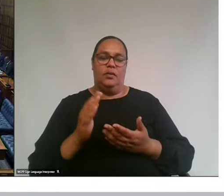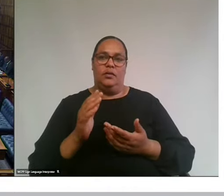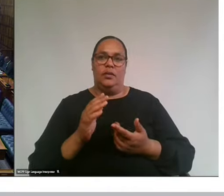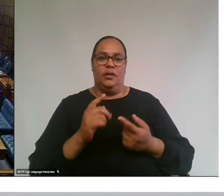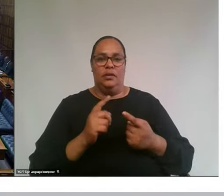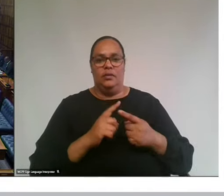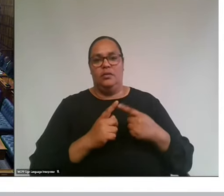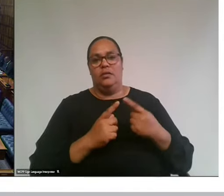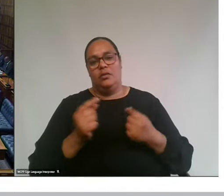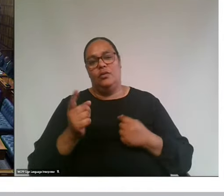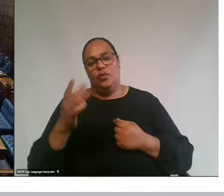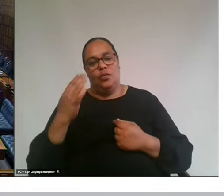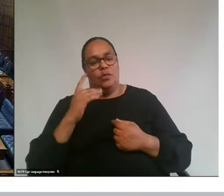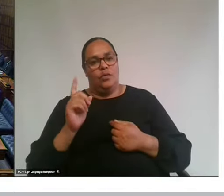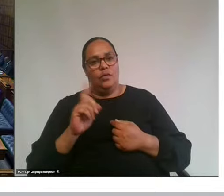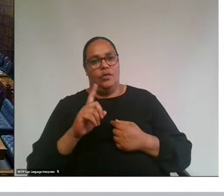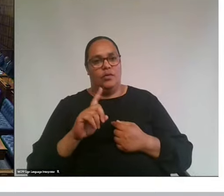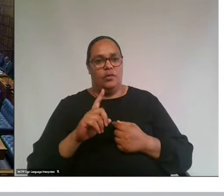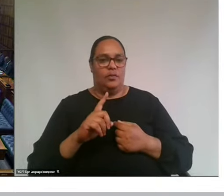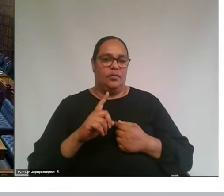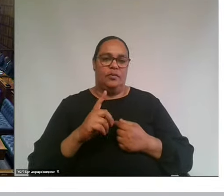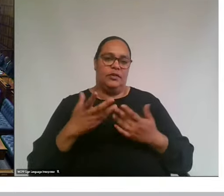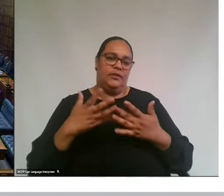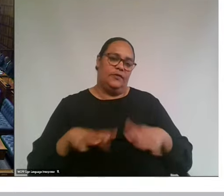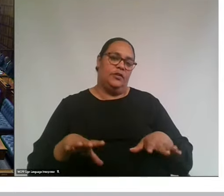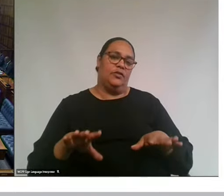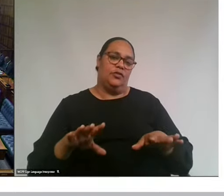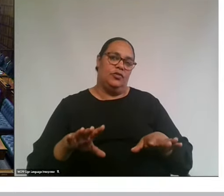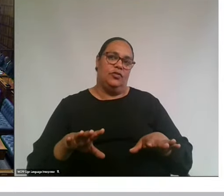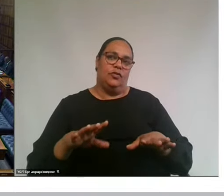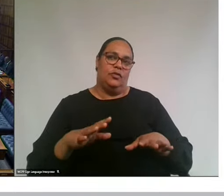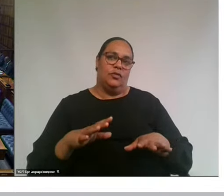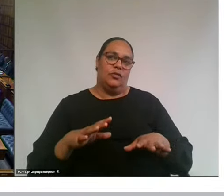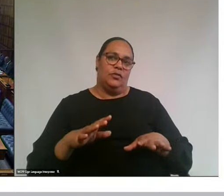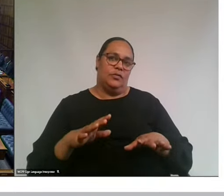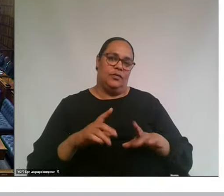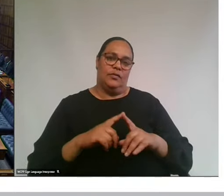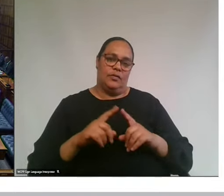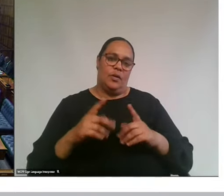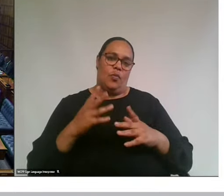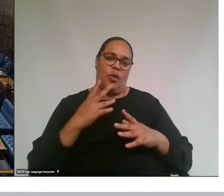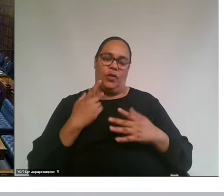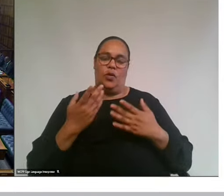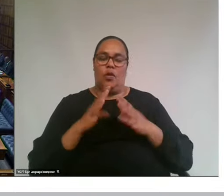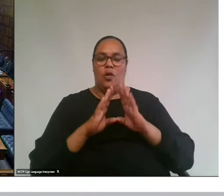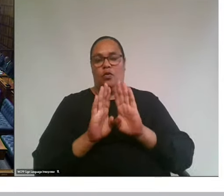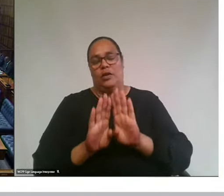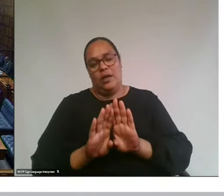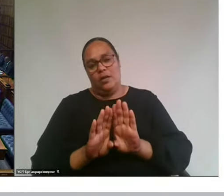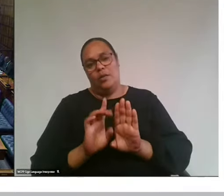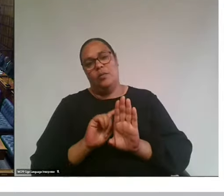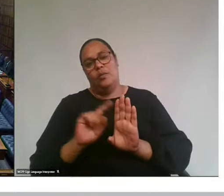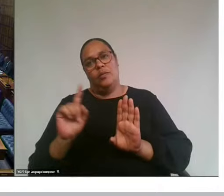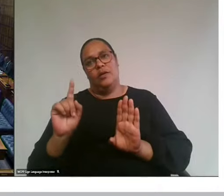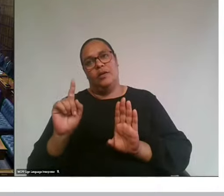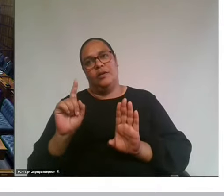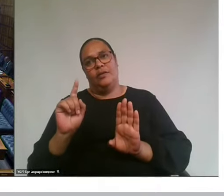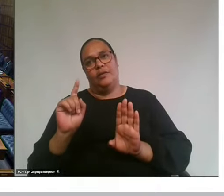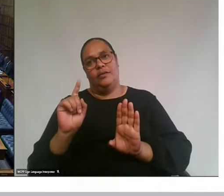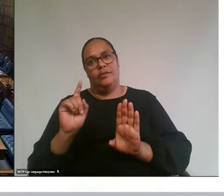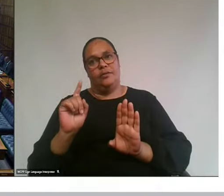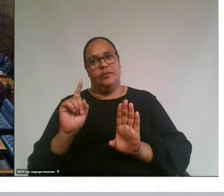so you know it's it's it's already a key financial lockdown um